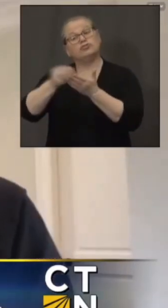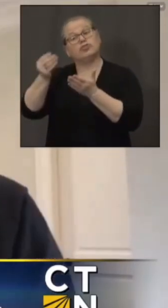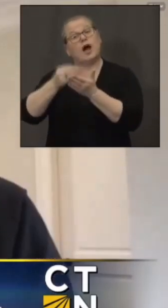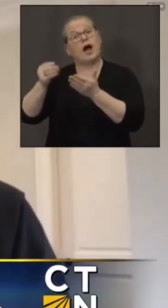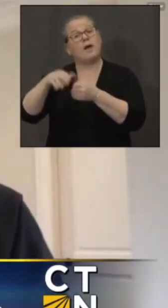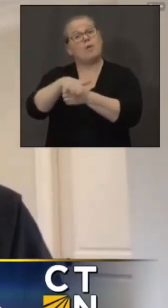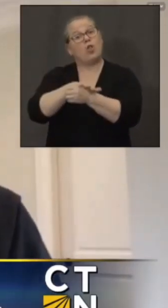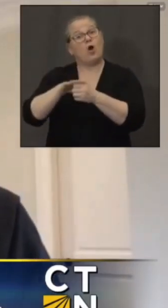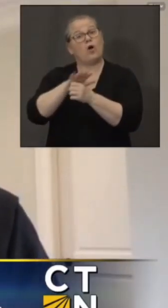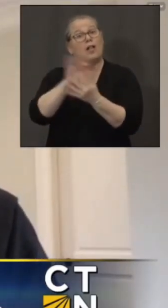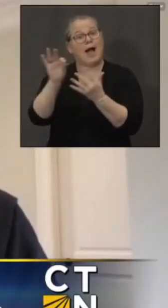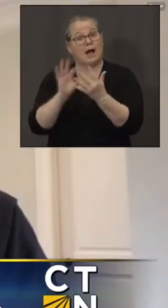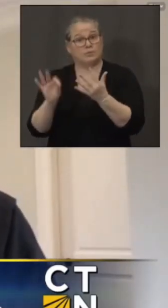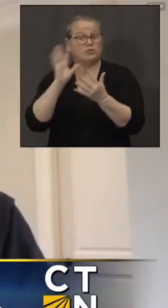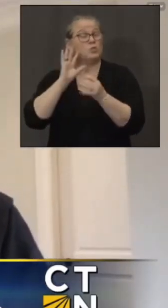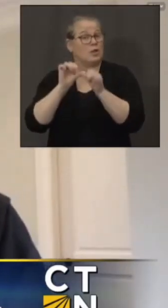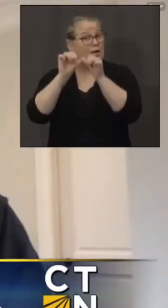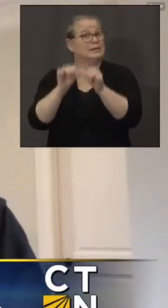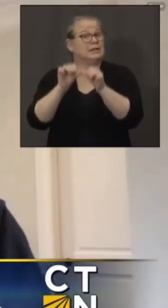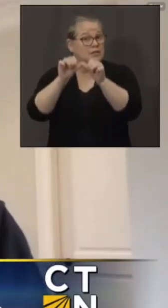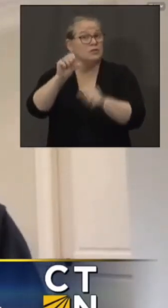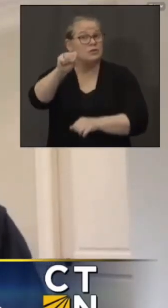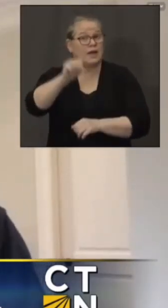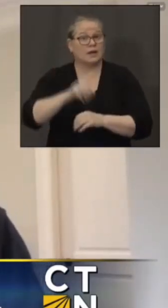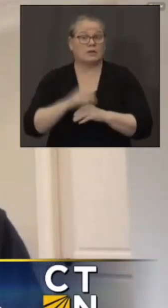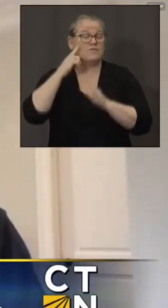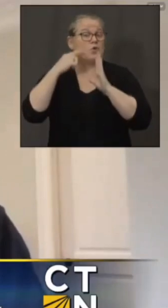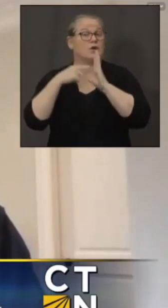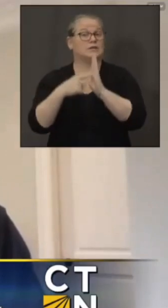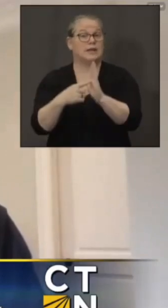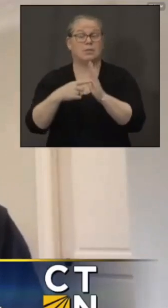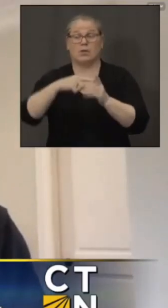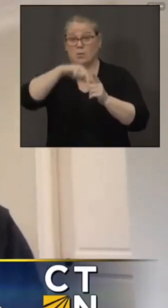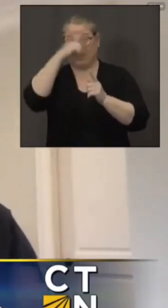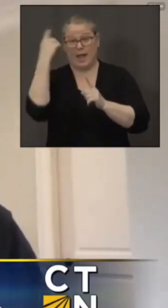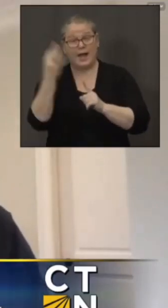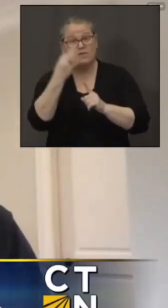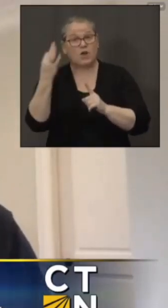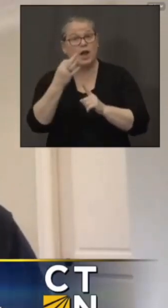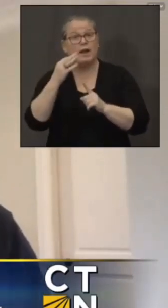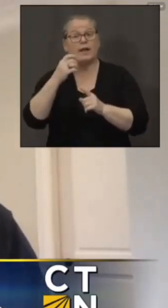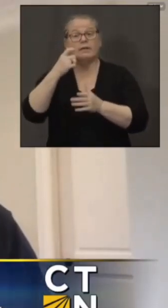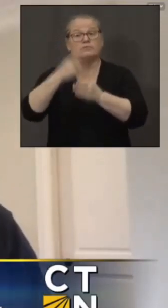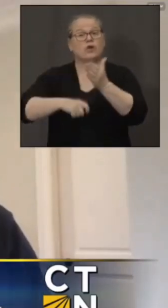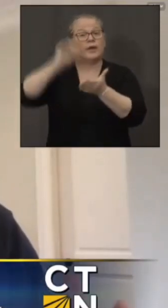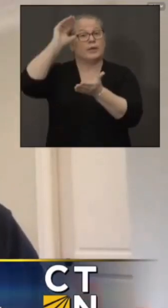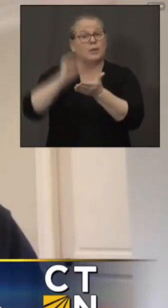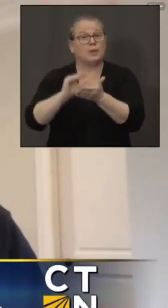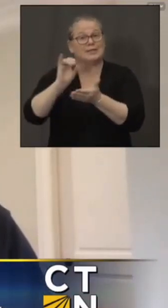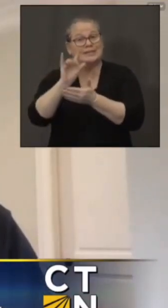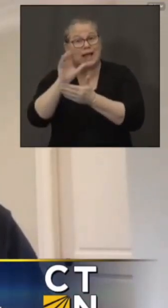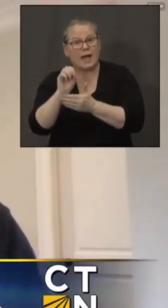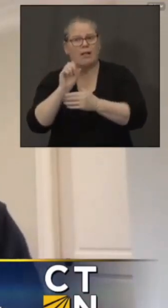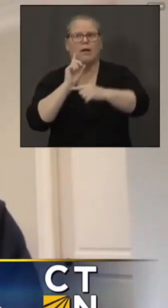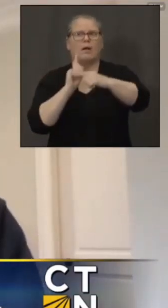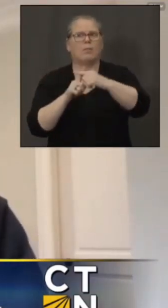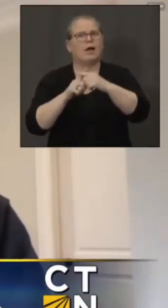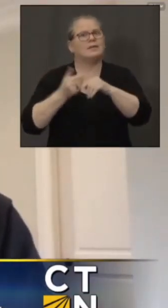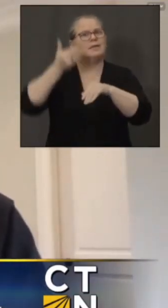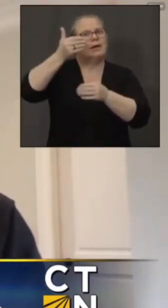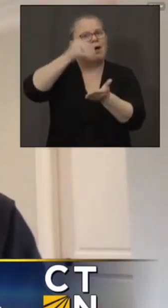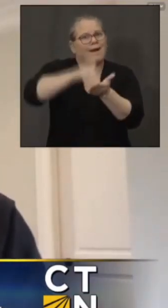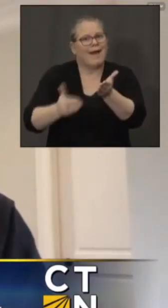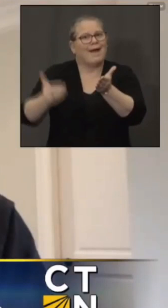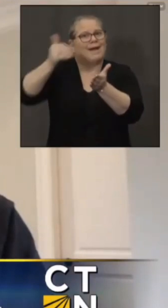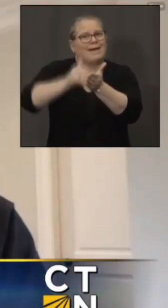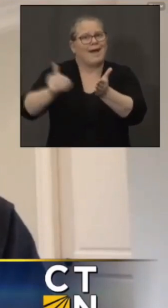importantly, continue to increase. So, for example, you're going to see not just a Black Friday sale, but you're going to see a Black Friday week sale or over the month. You're going to see